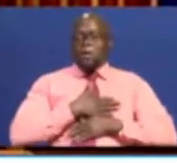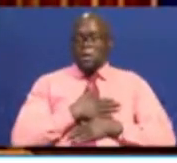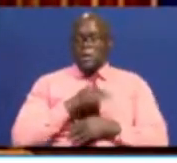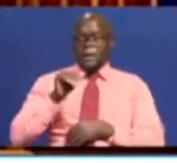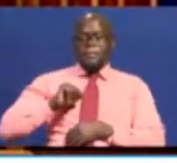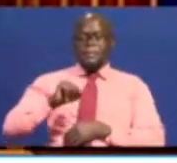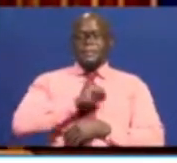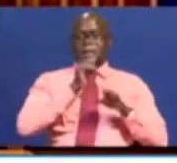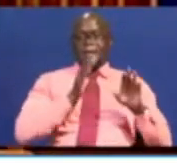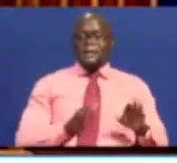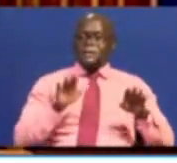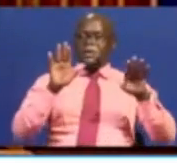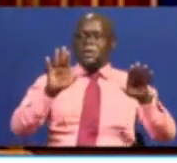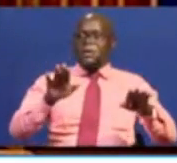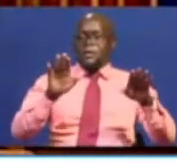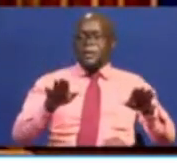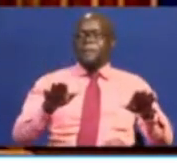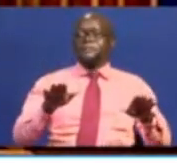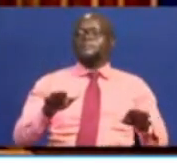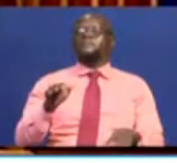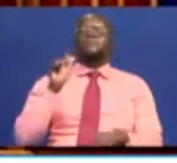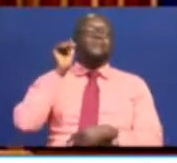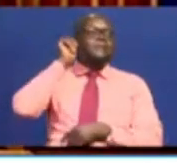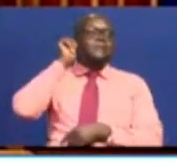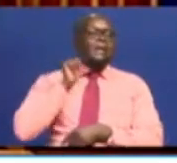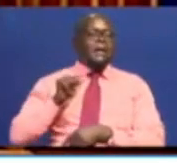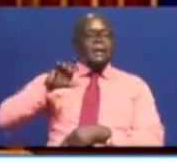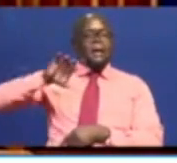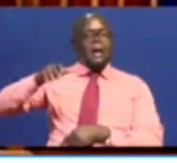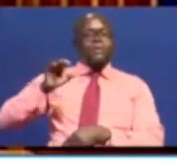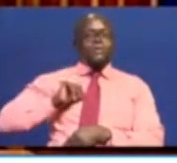Honorable senators, order. Order, Cherargei, order.